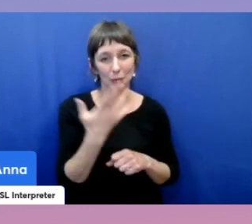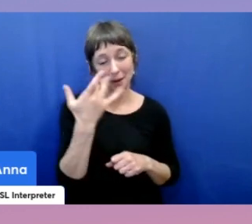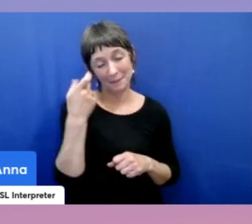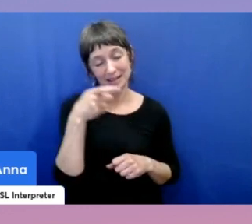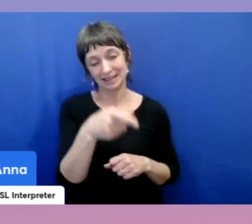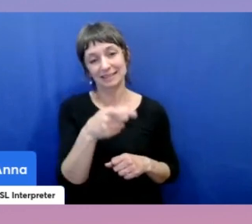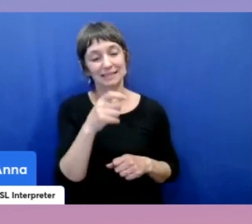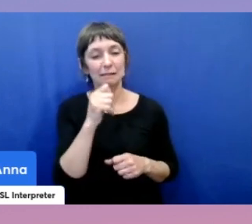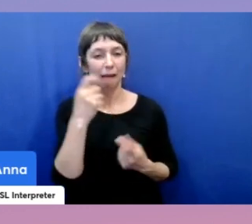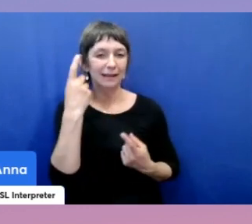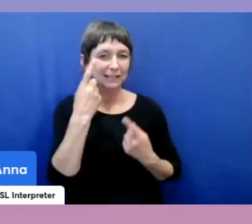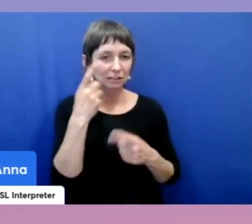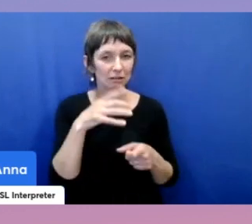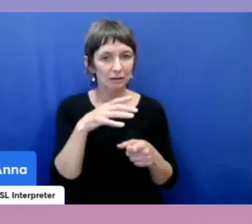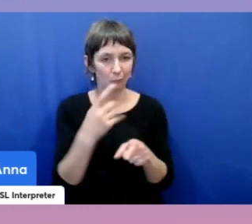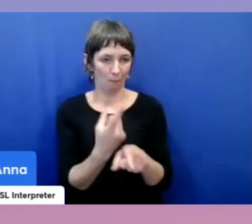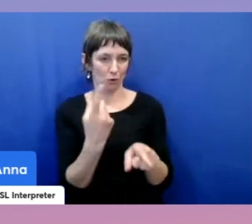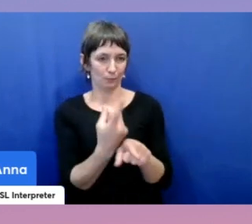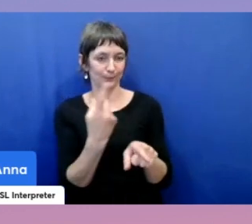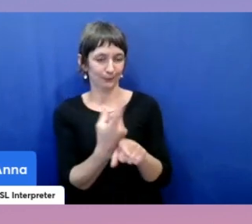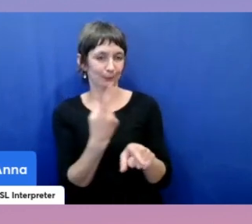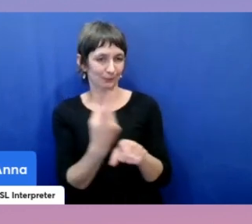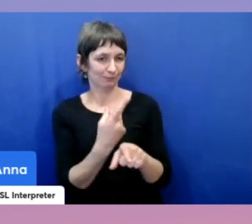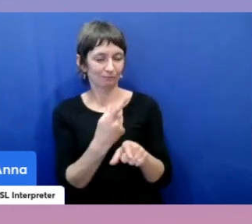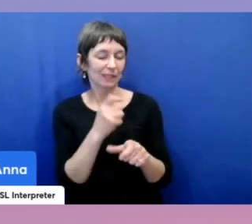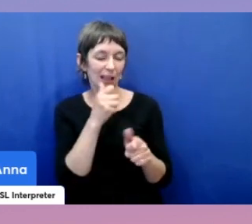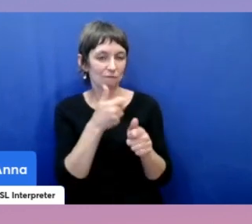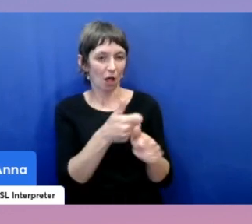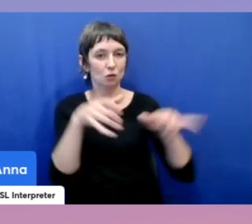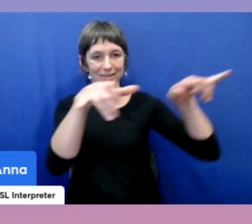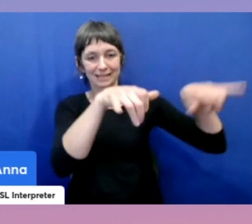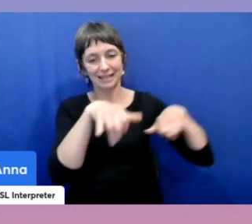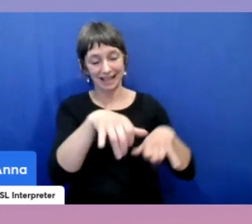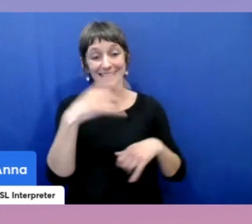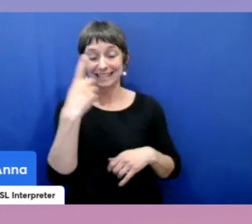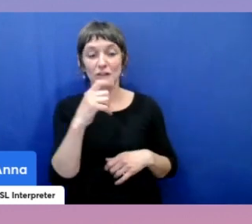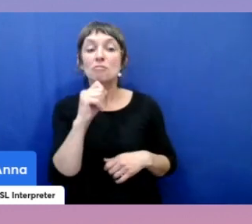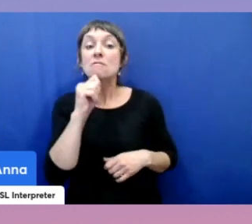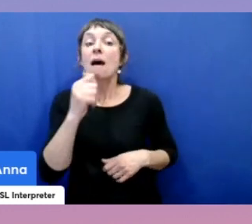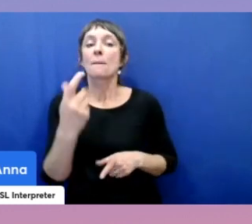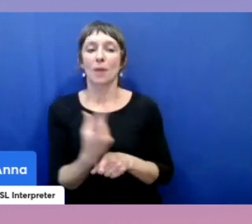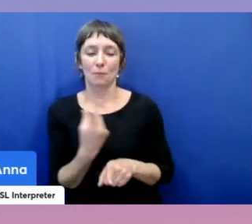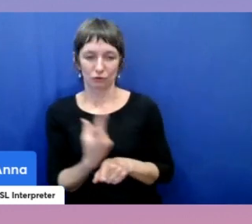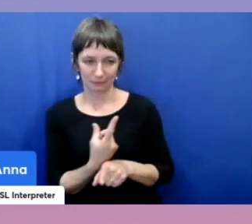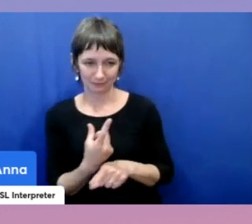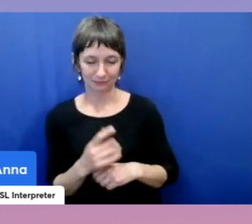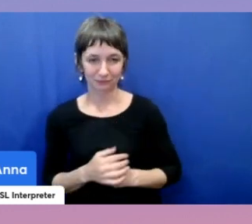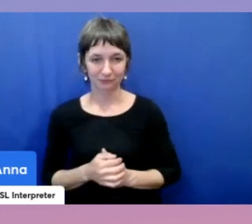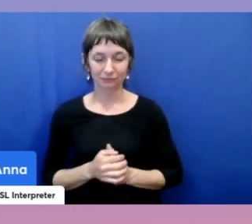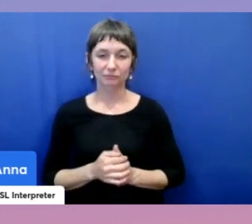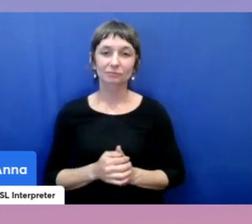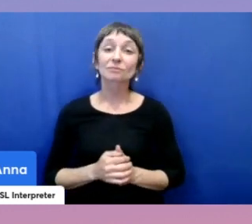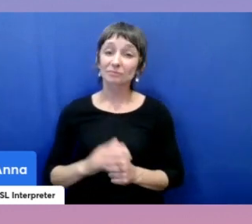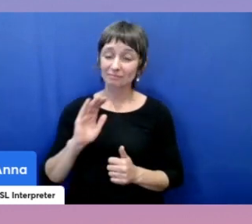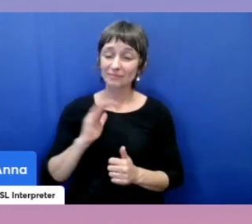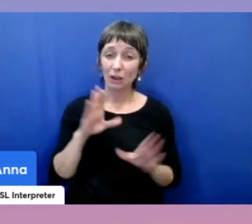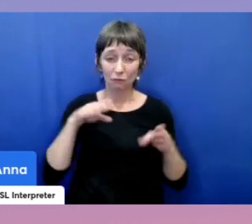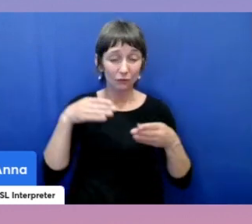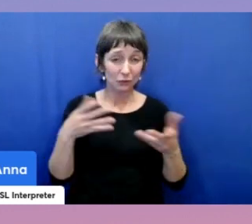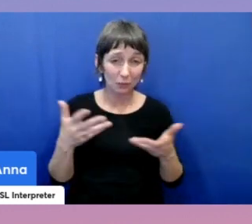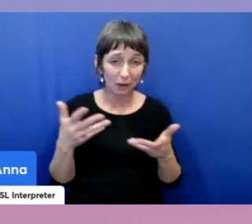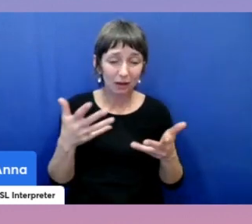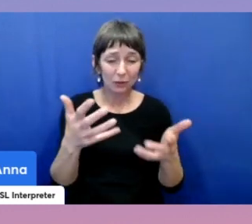not considered properly. This is considered not properly. Now, our focus is